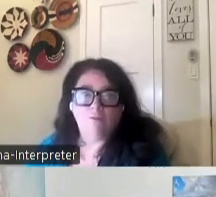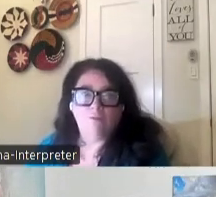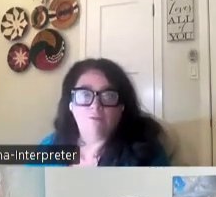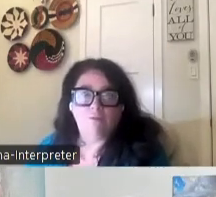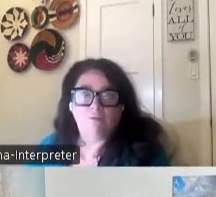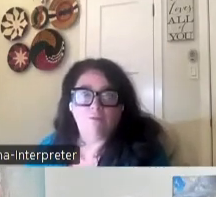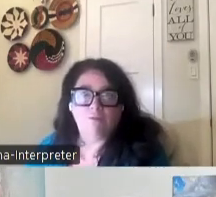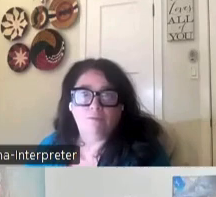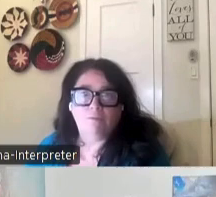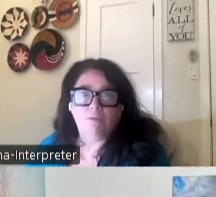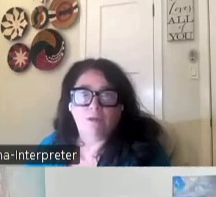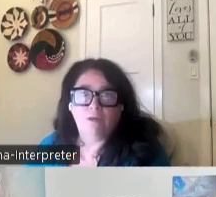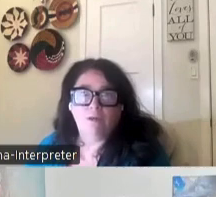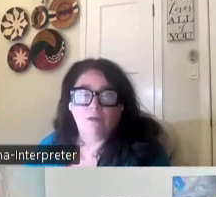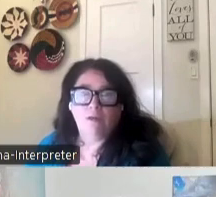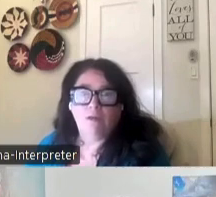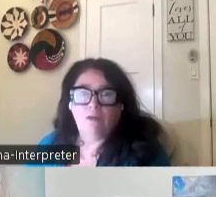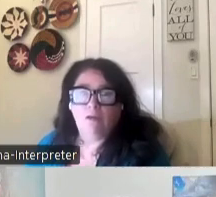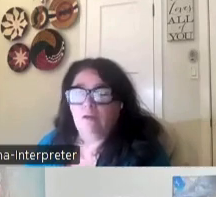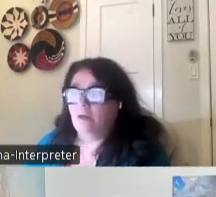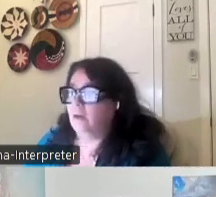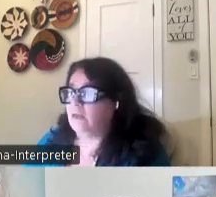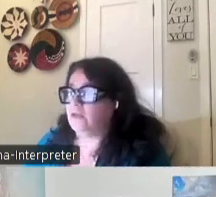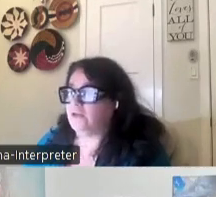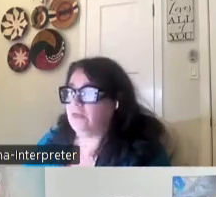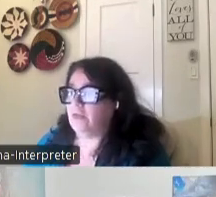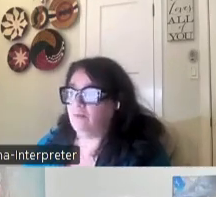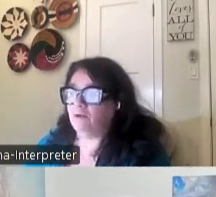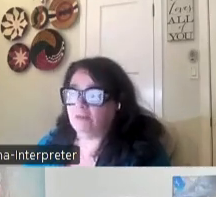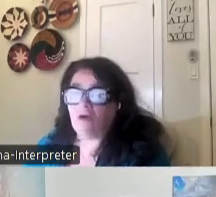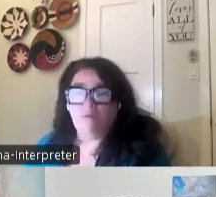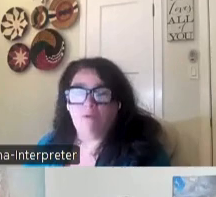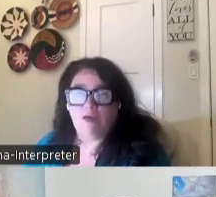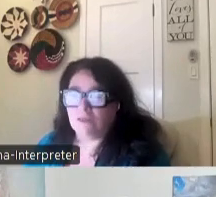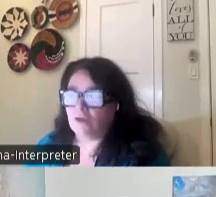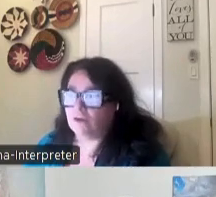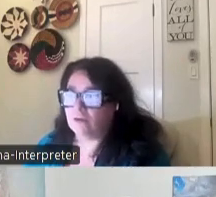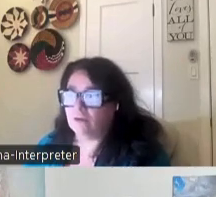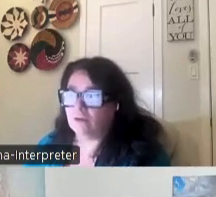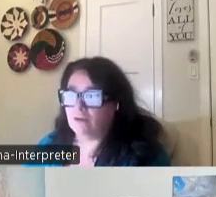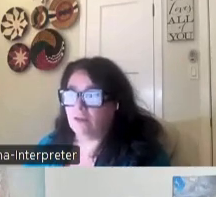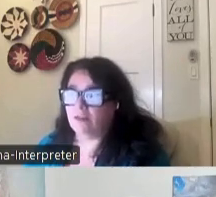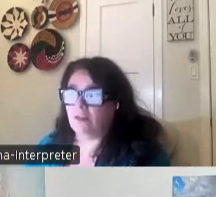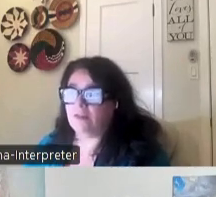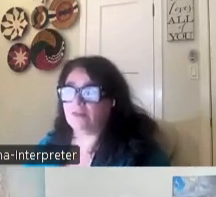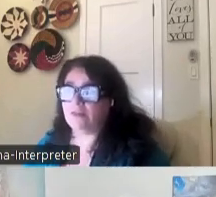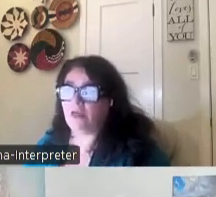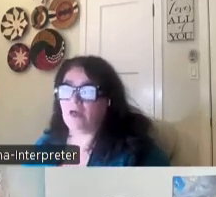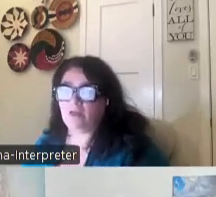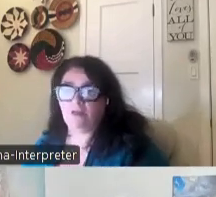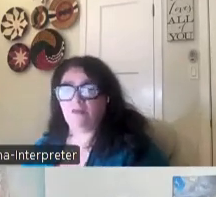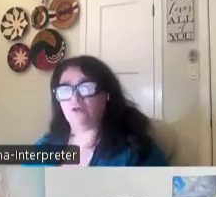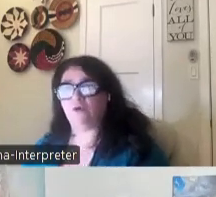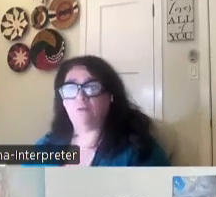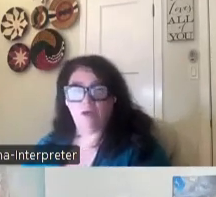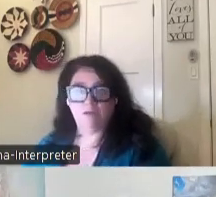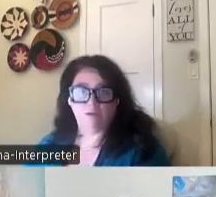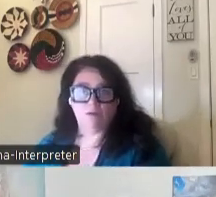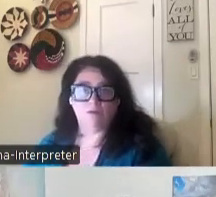of moisture in California and also a strong trend towards worse droughts, how can the math possibly pencil out here?